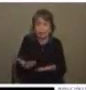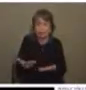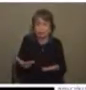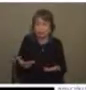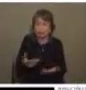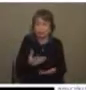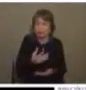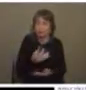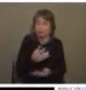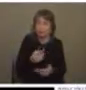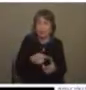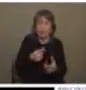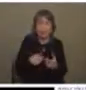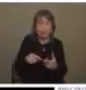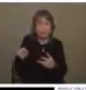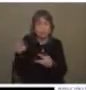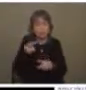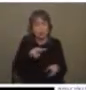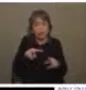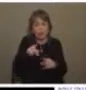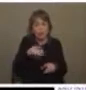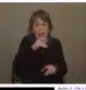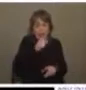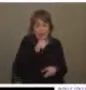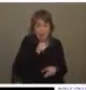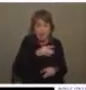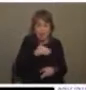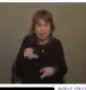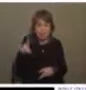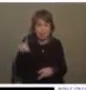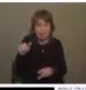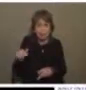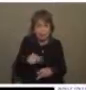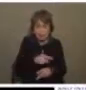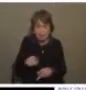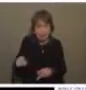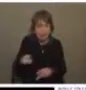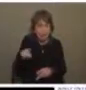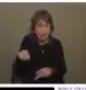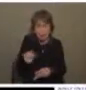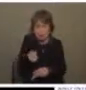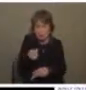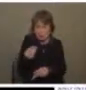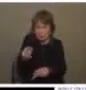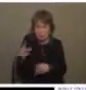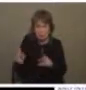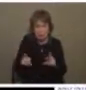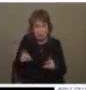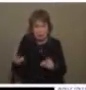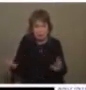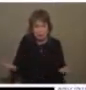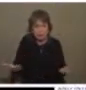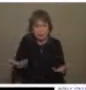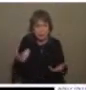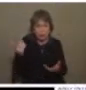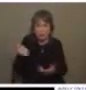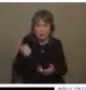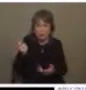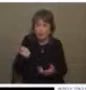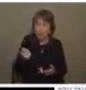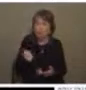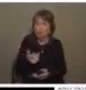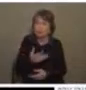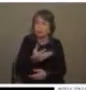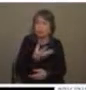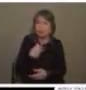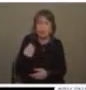gender, age, and disability, we realize that they're a very small proportion of the population and almost no able-bodied males. Move to the next slide, please, which shows that